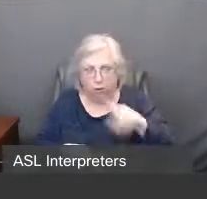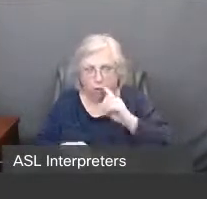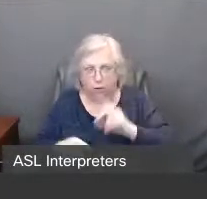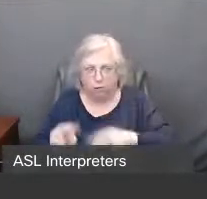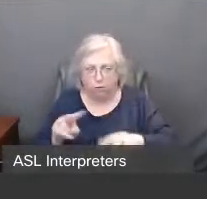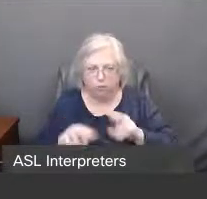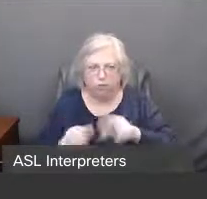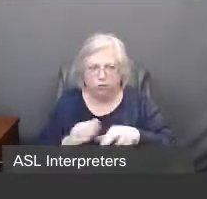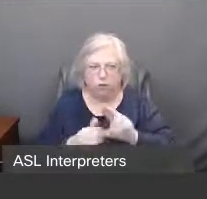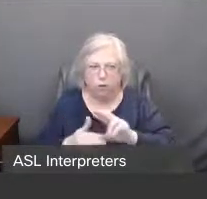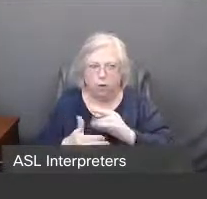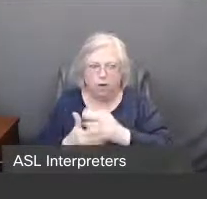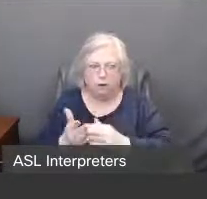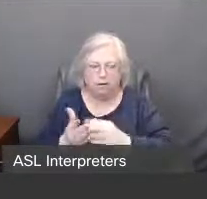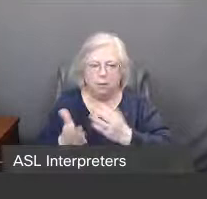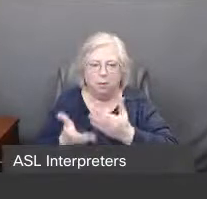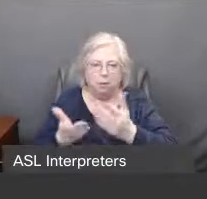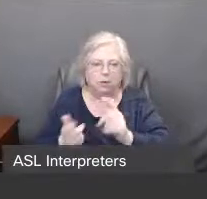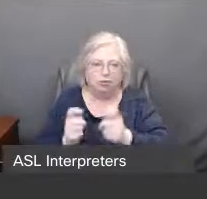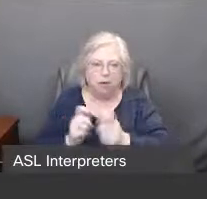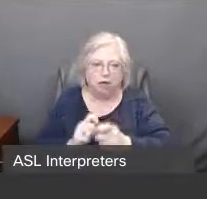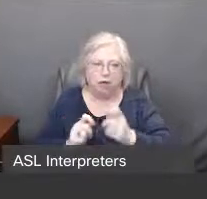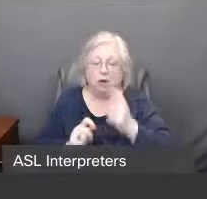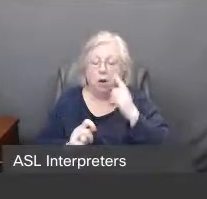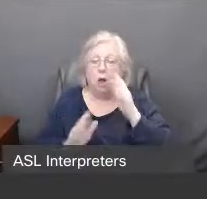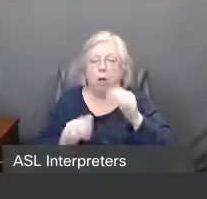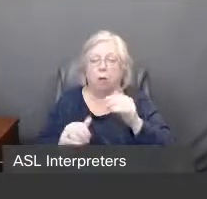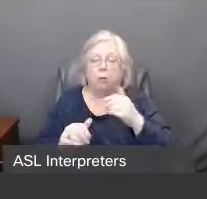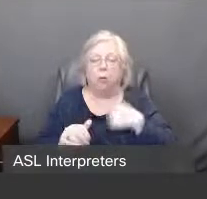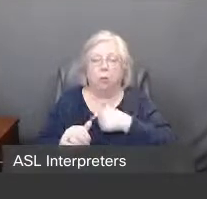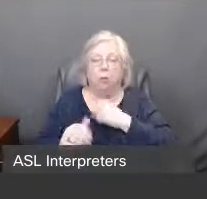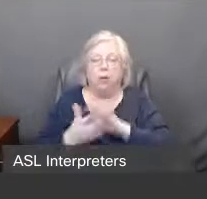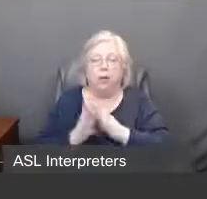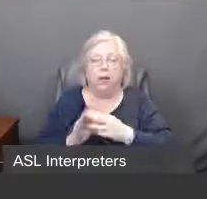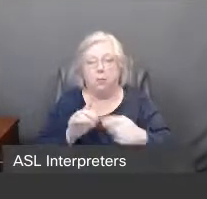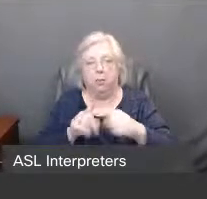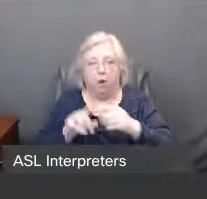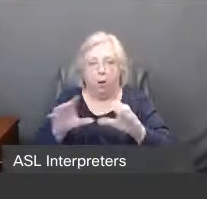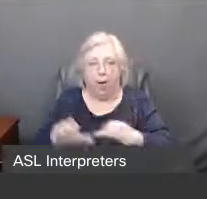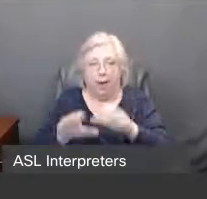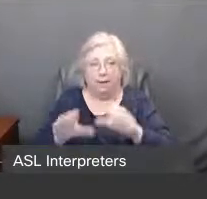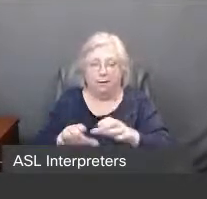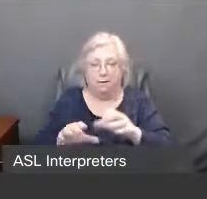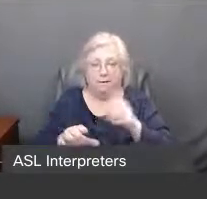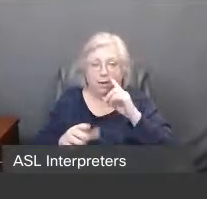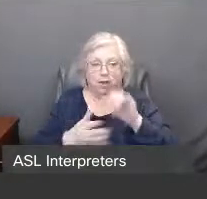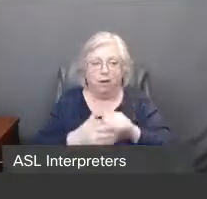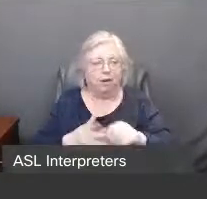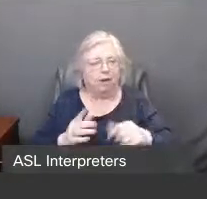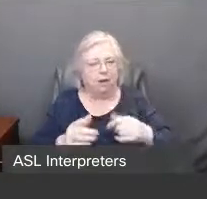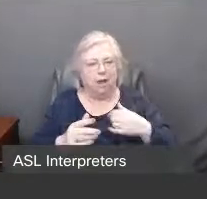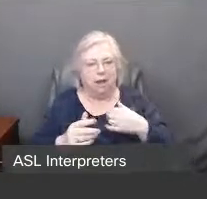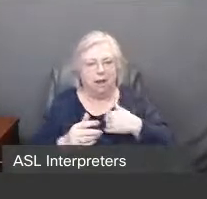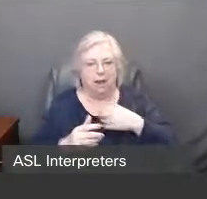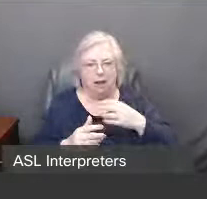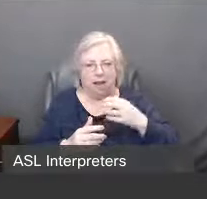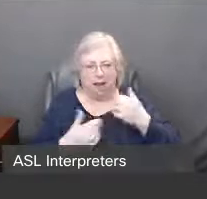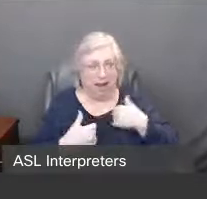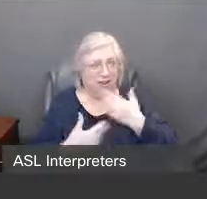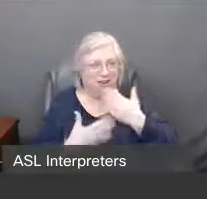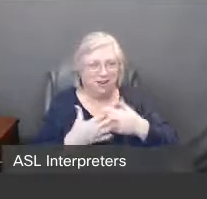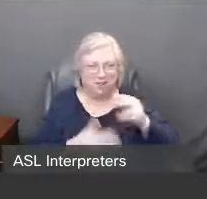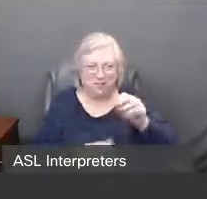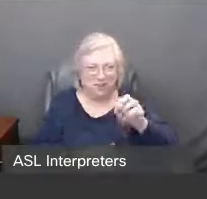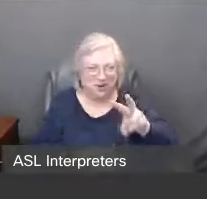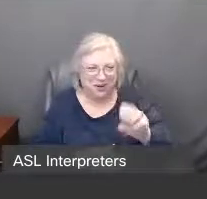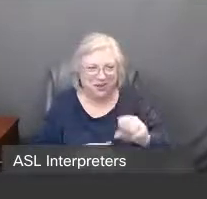we get proactive and bring those back up. Well, I have some news for you. Since, you know, the last time you